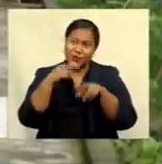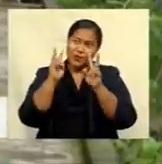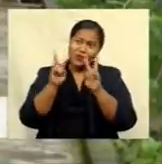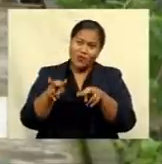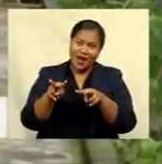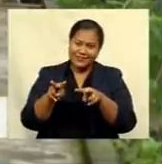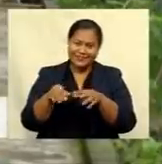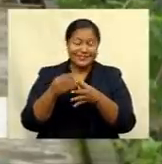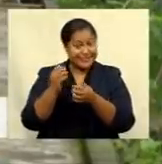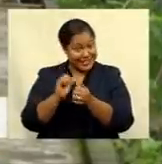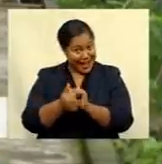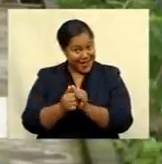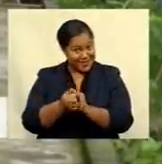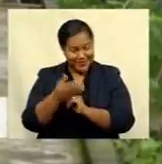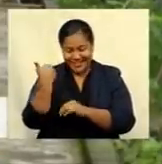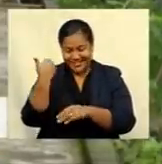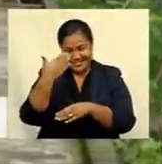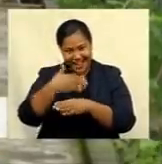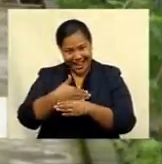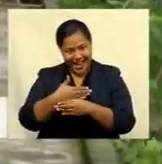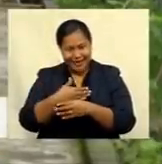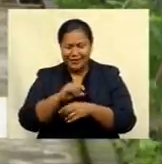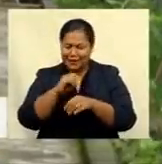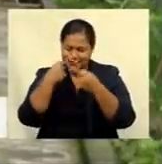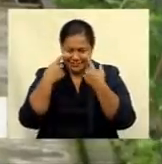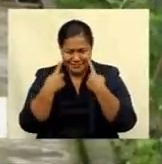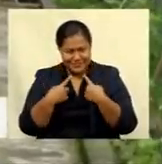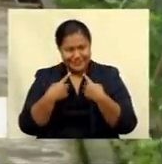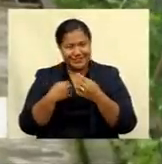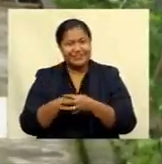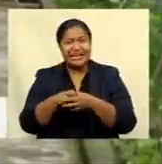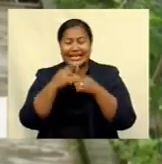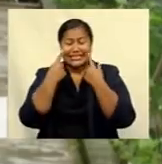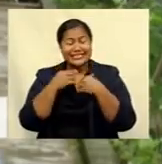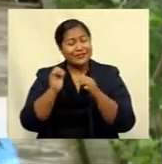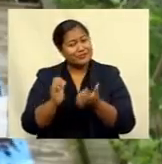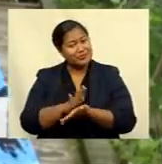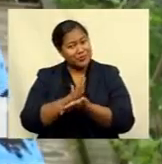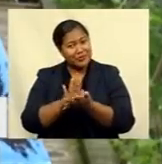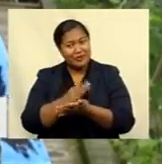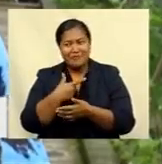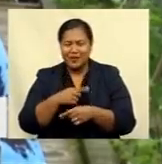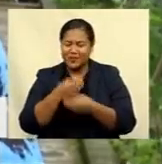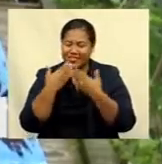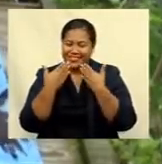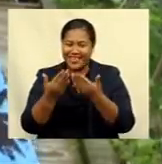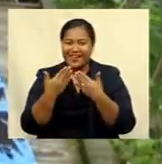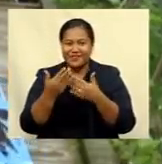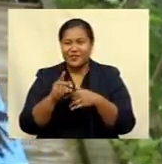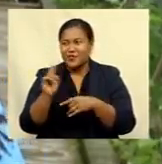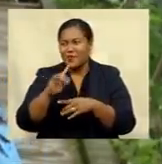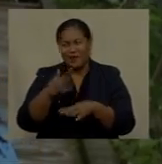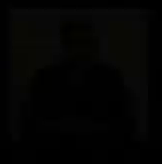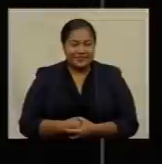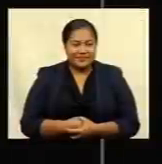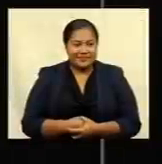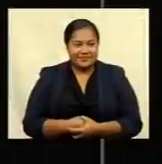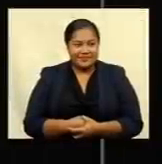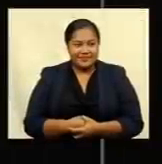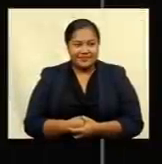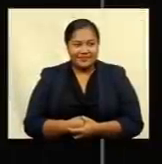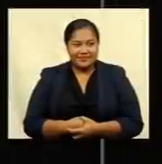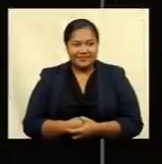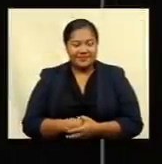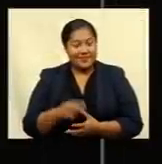We were watching the game last night in tears. It was tears of joy because we are thankful for what he has done for our country.